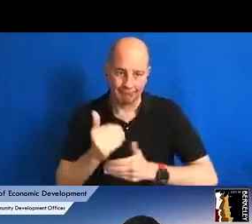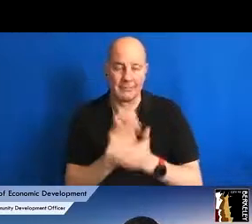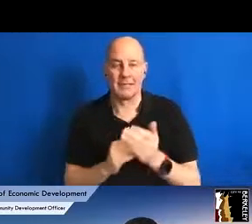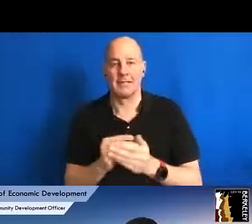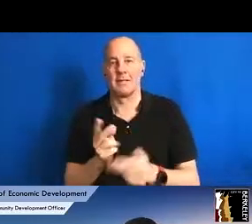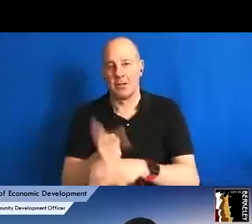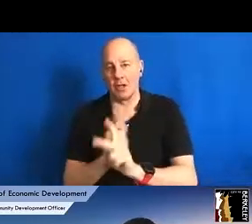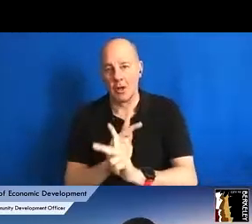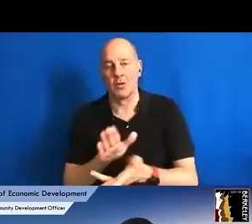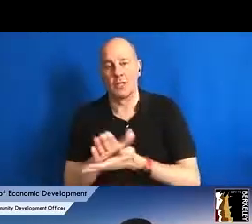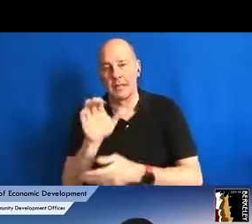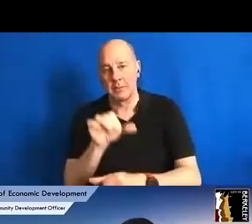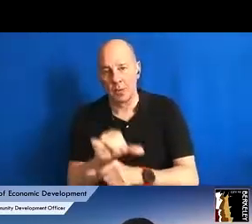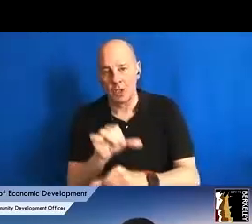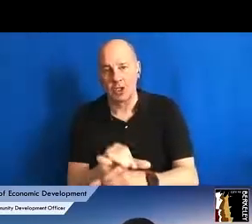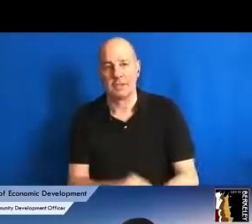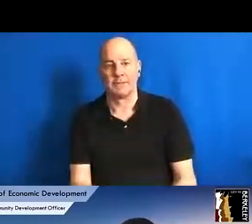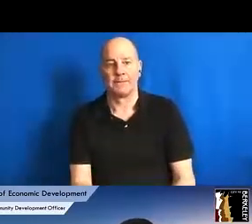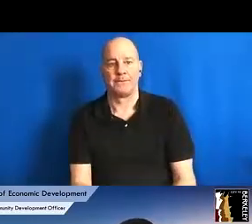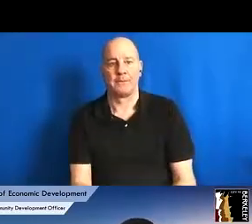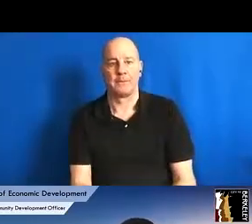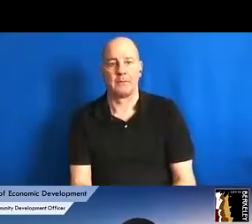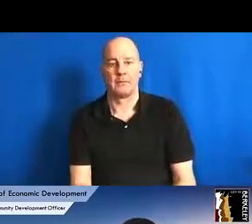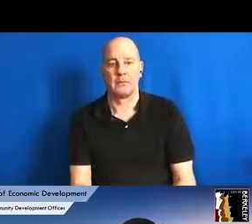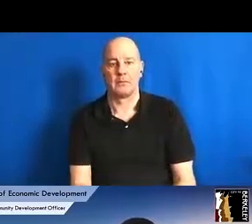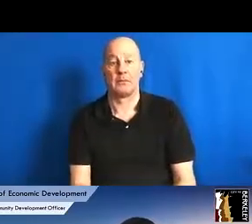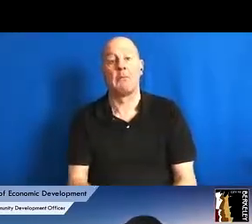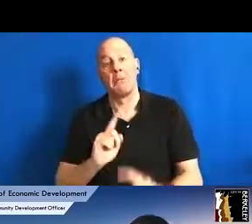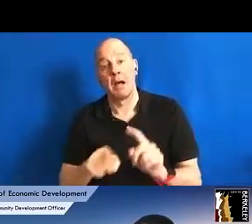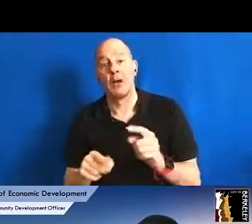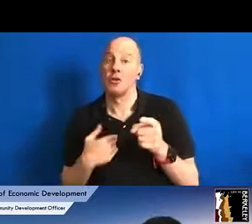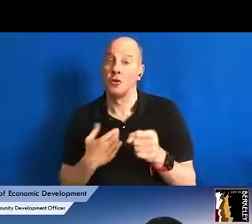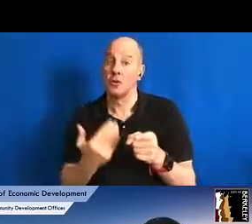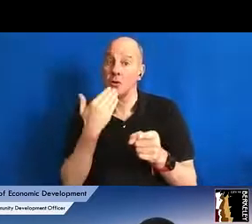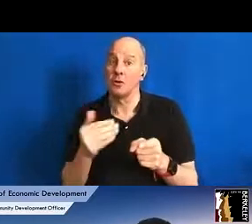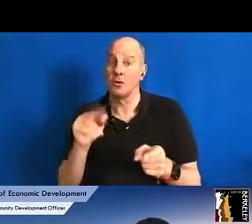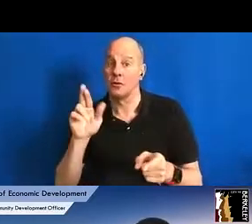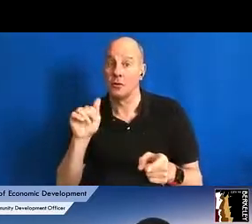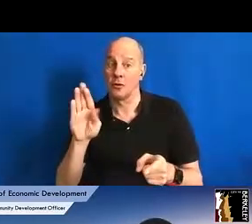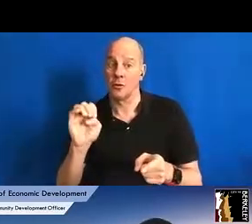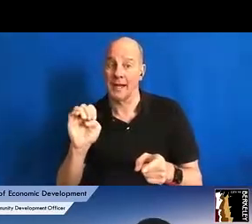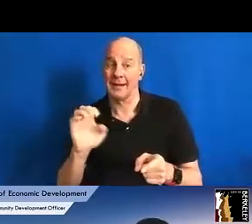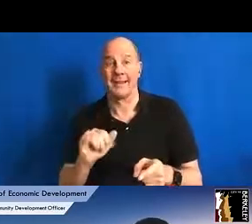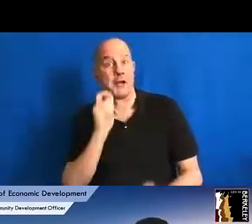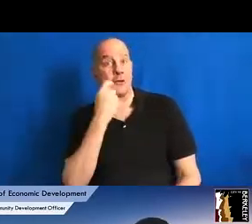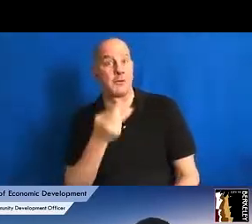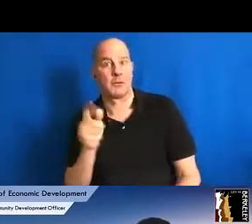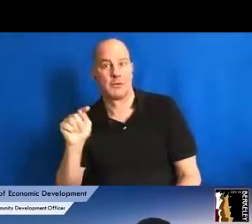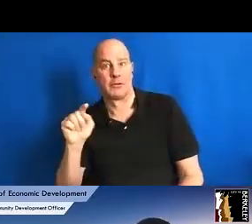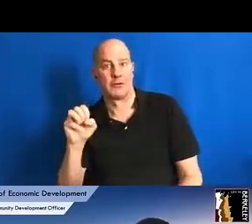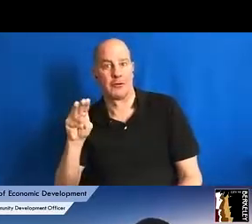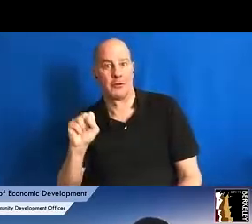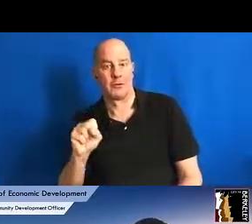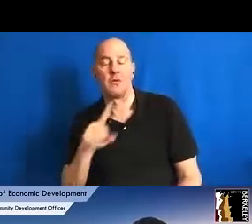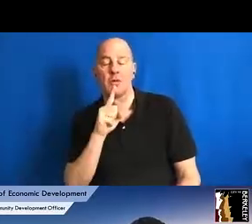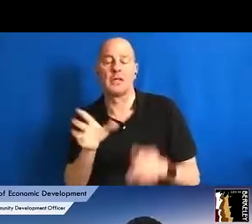paperwork. But the flip side is you get a really good rate and you get really cool terms. So it's worth the wait. You